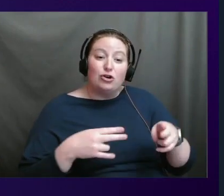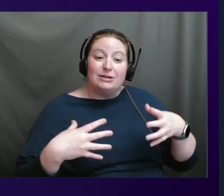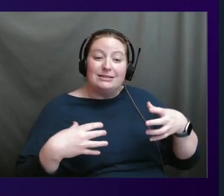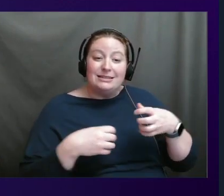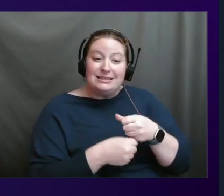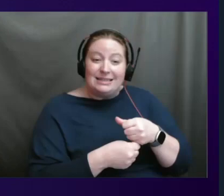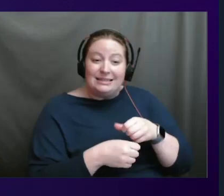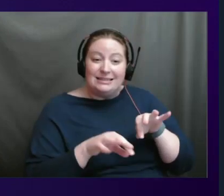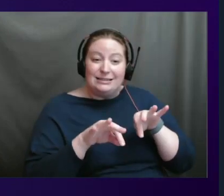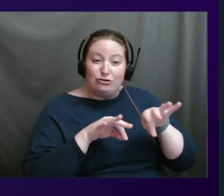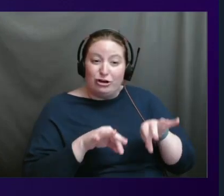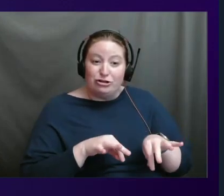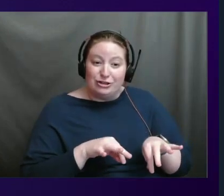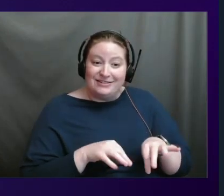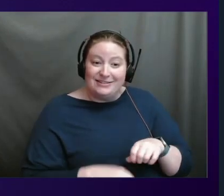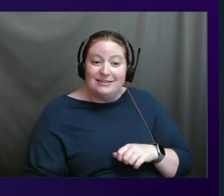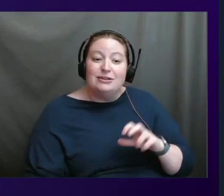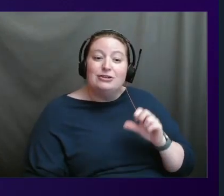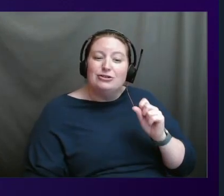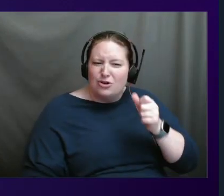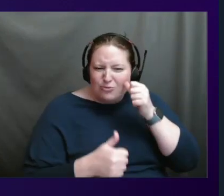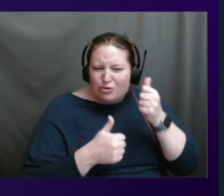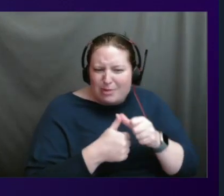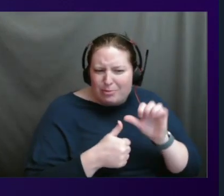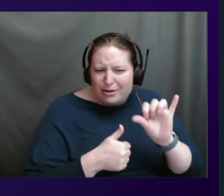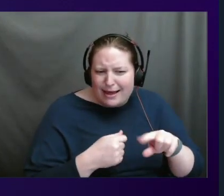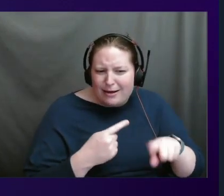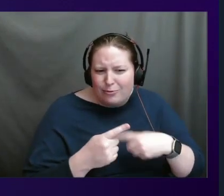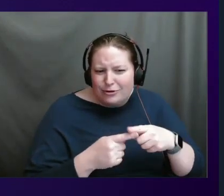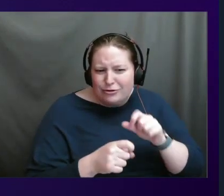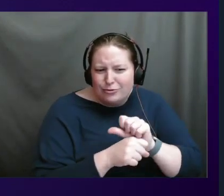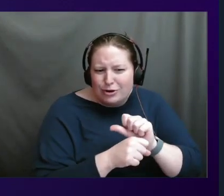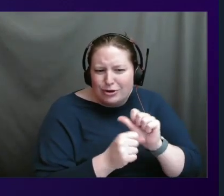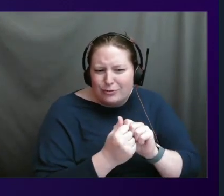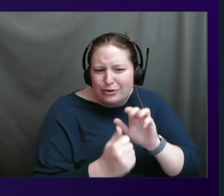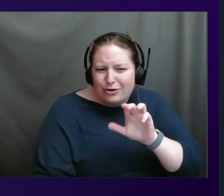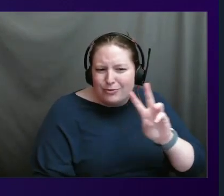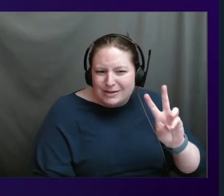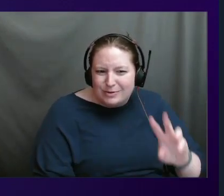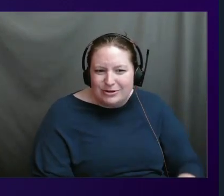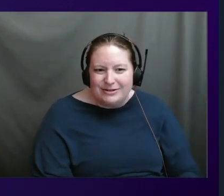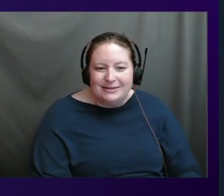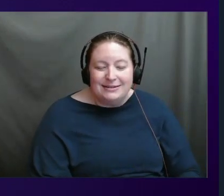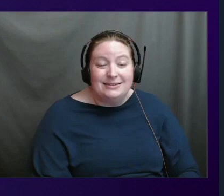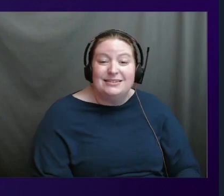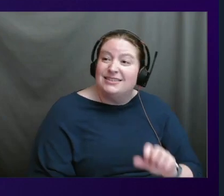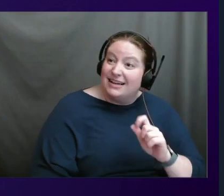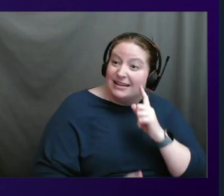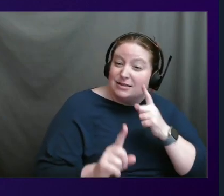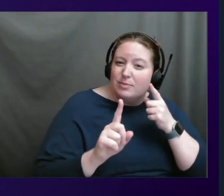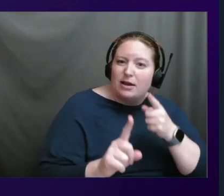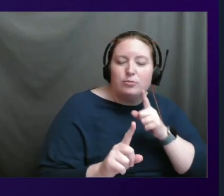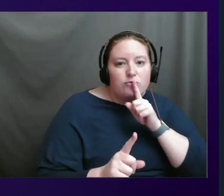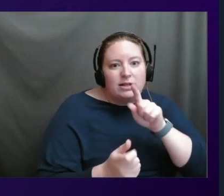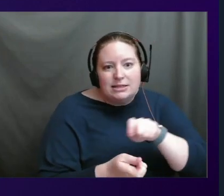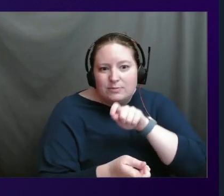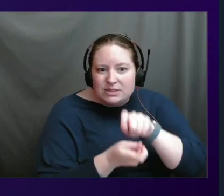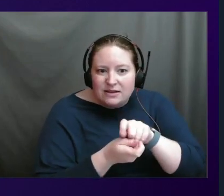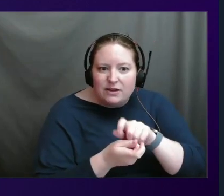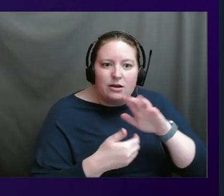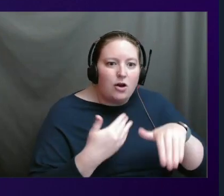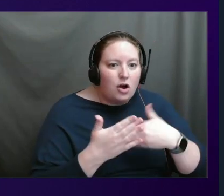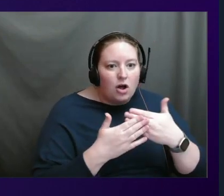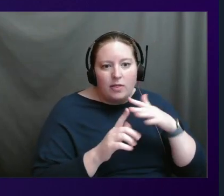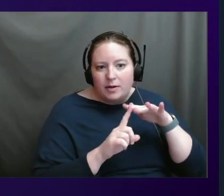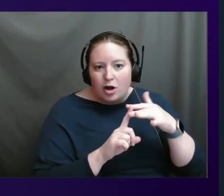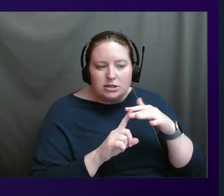instructions. So remember that when you're working with Code Whisperer. Something we can all aspire to. Yeah, and just be really specific. Give it all the context that you